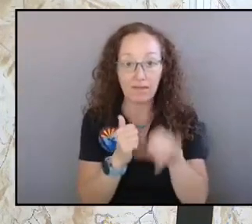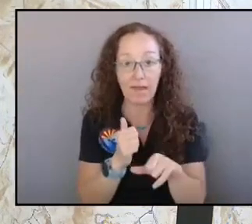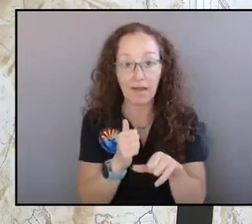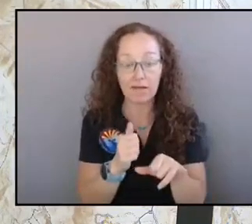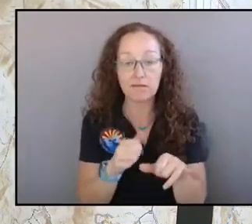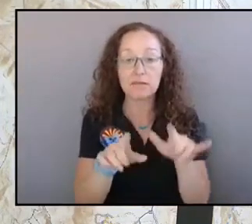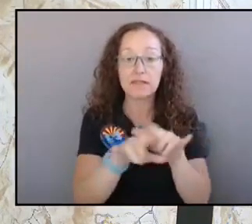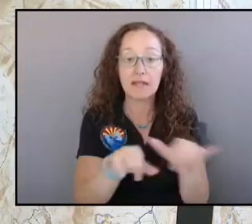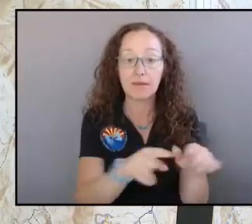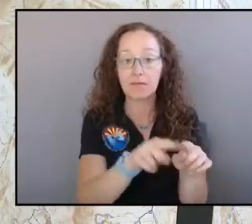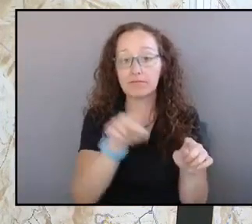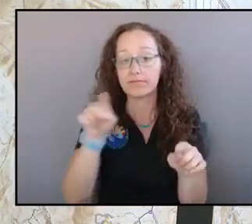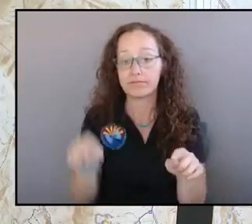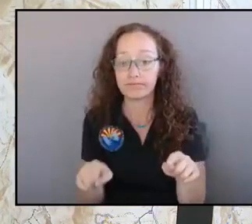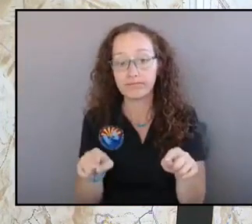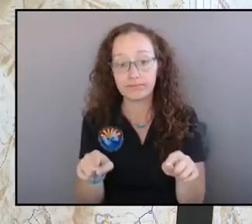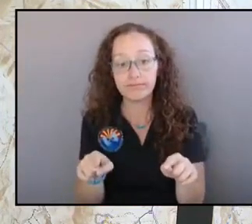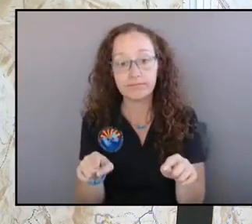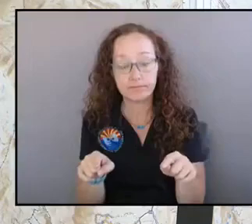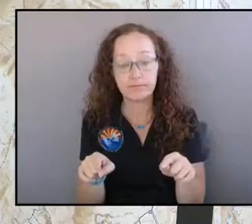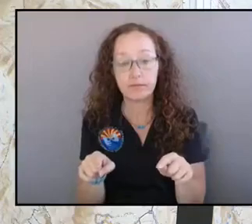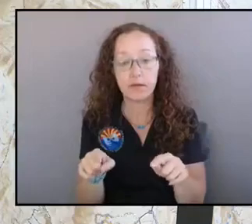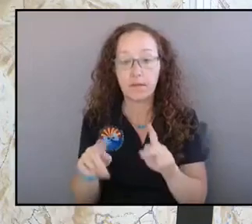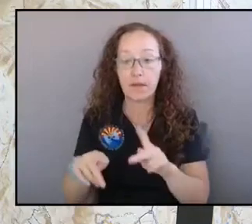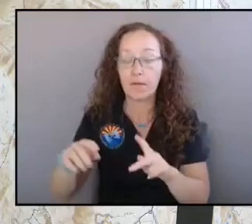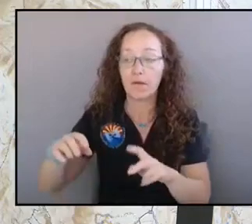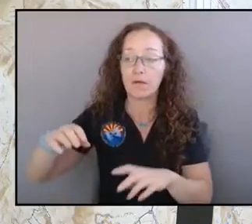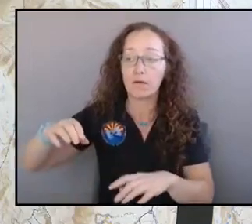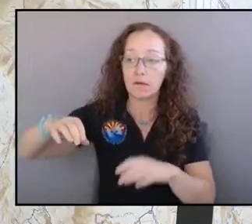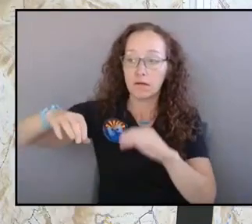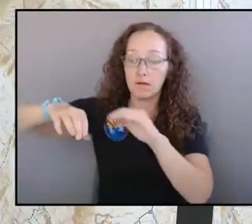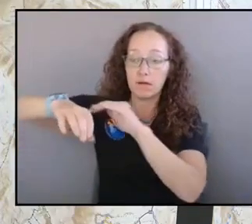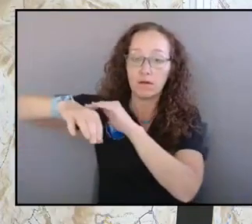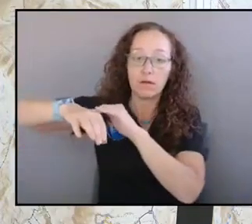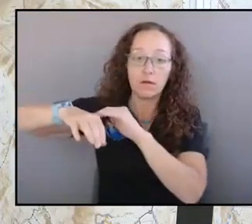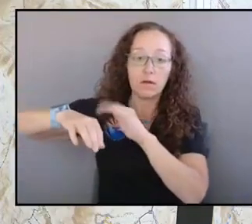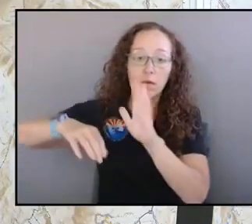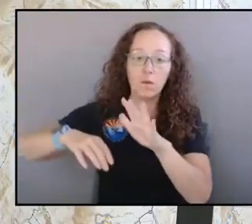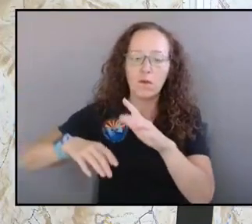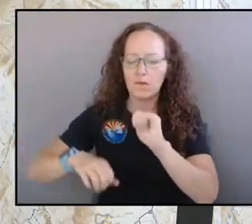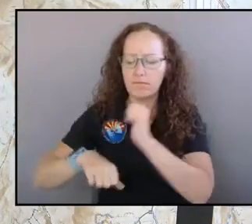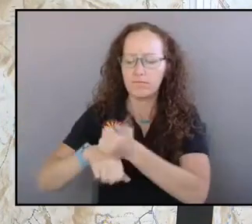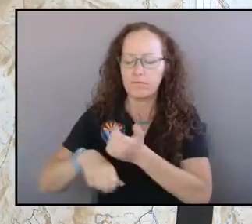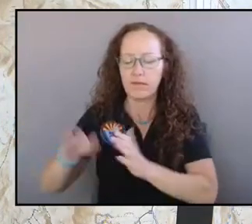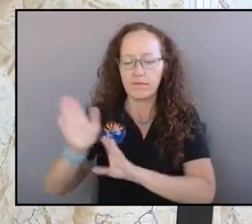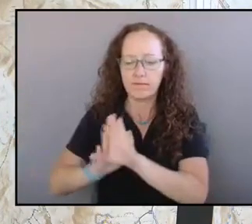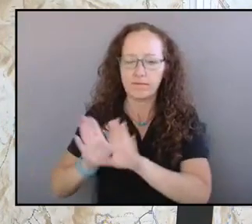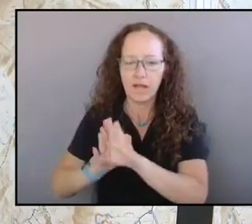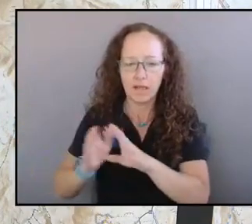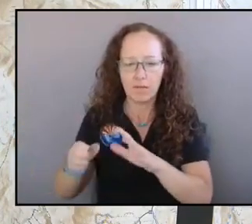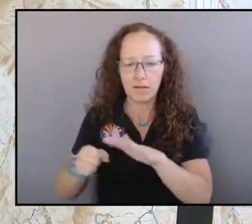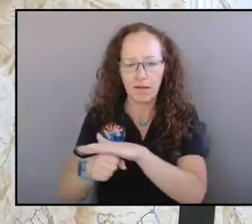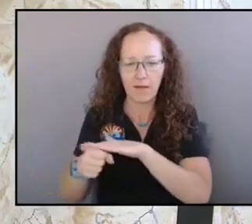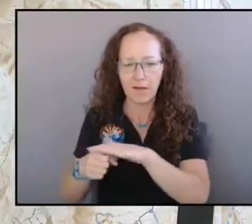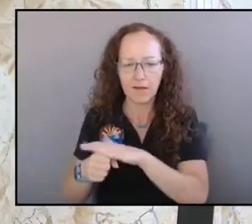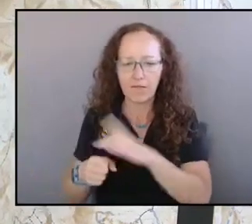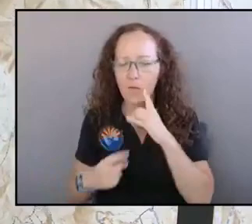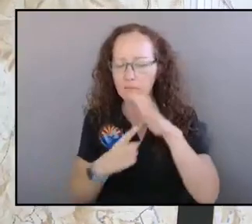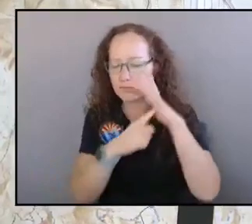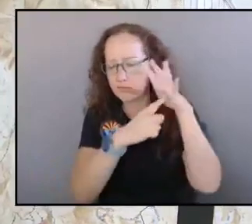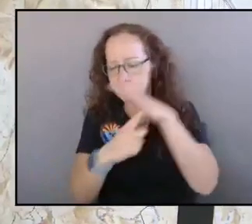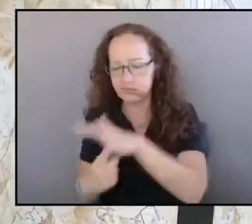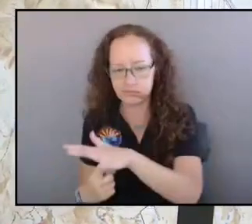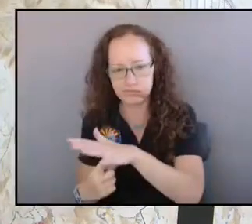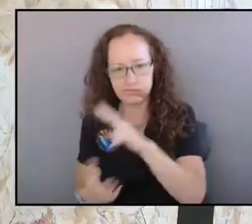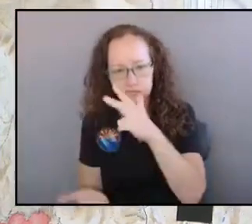repellers come in here tomorrow and develop some helispots near the fire's edge, going back down here to the south, all the way near Serpent